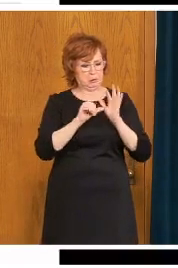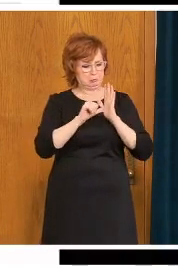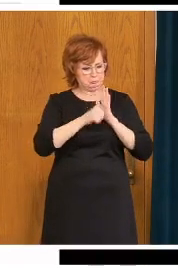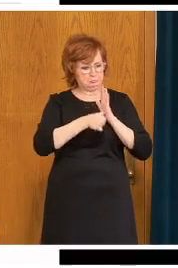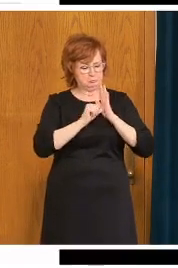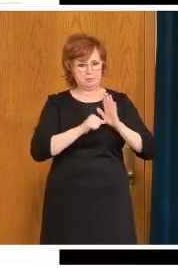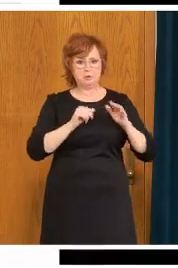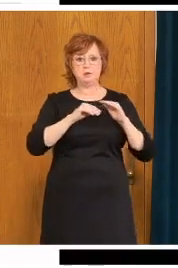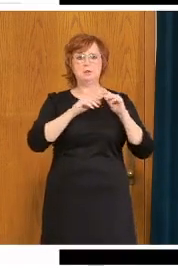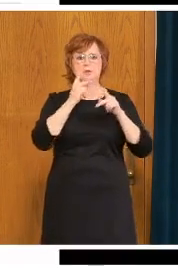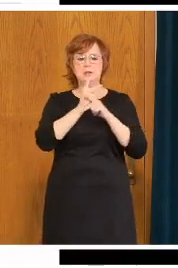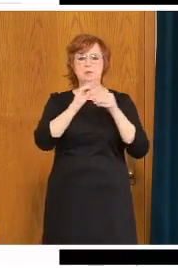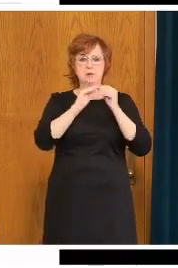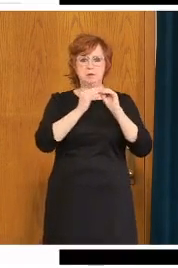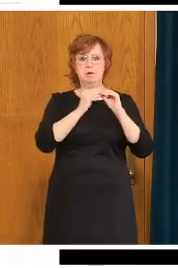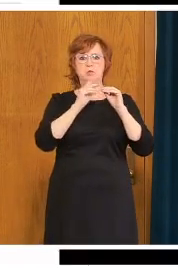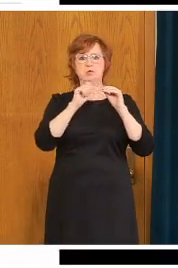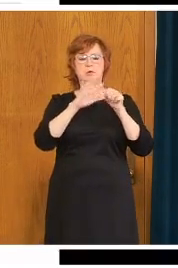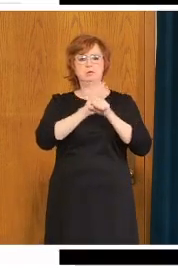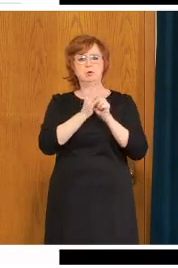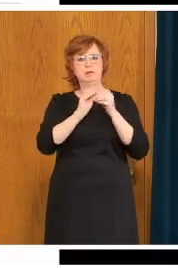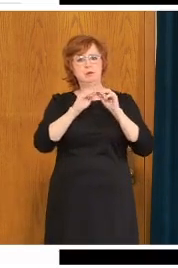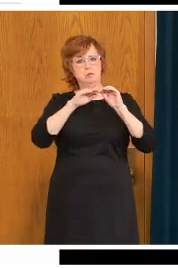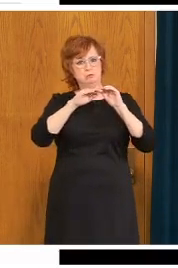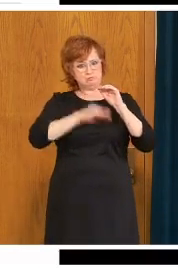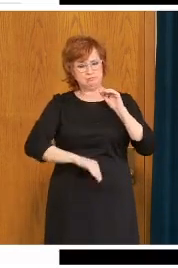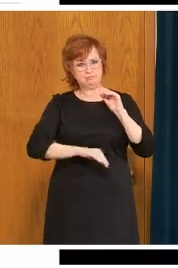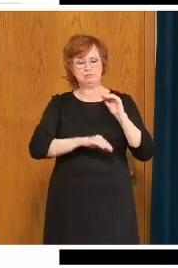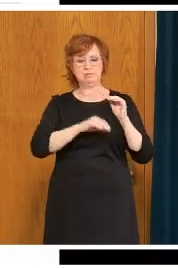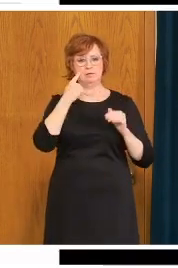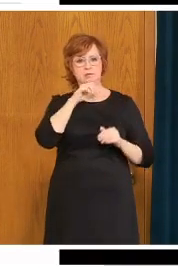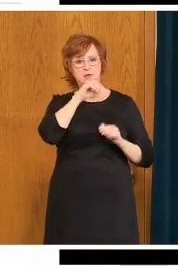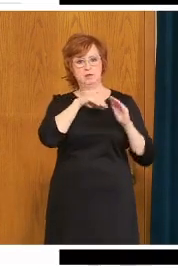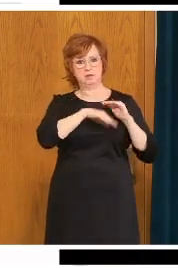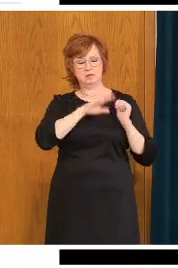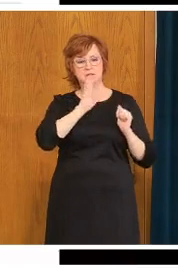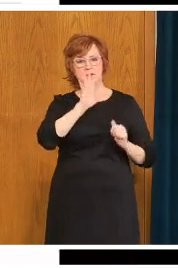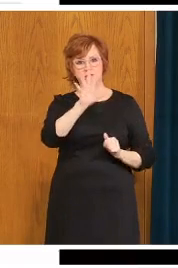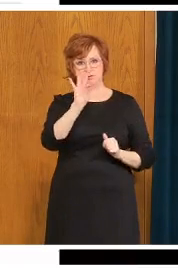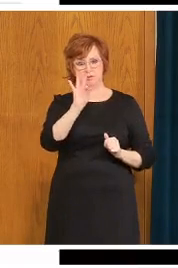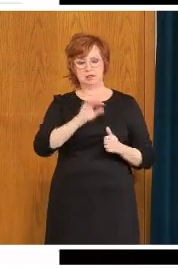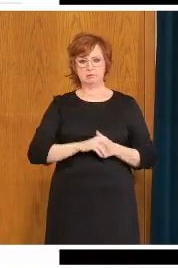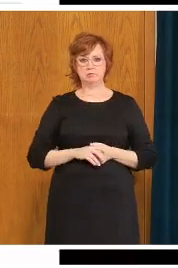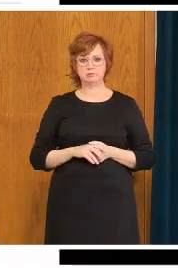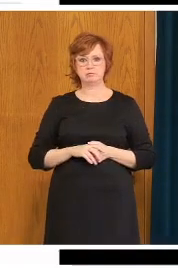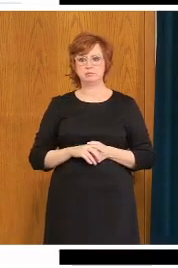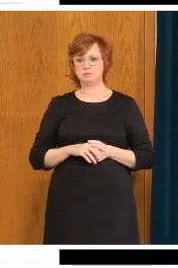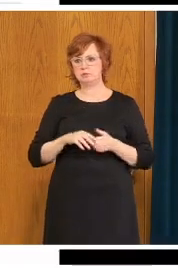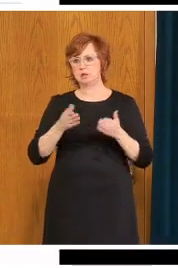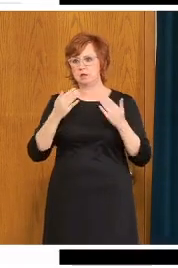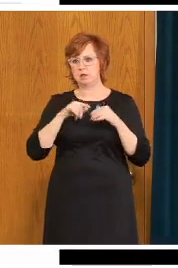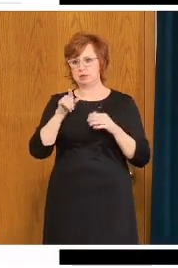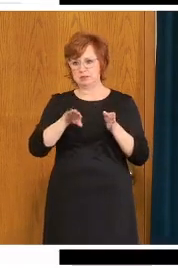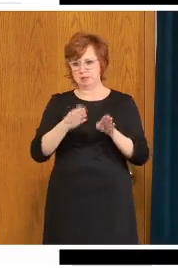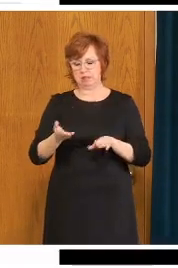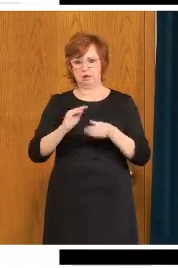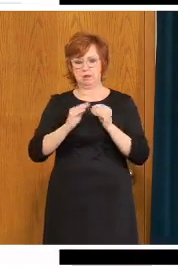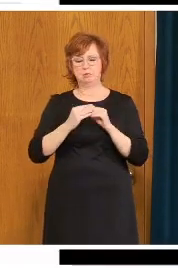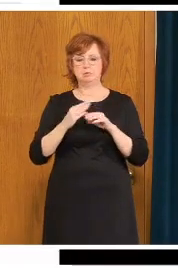time that all of us are vaccinated. And of course, deaths unfortunately were high in the over 60 in the